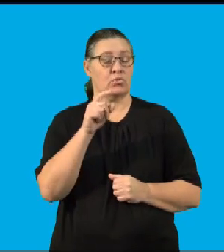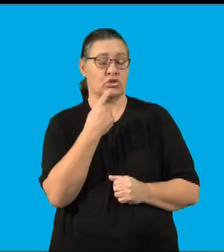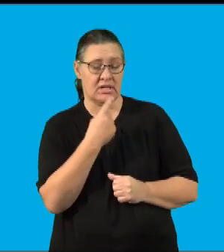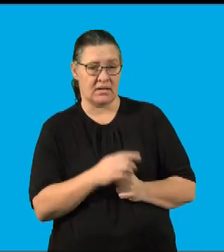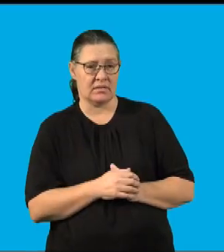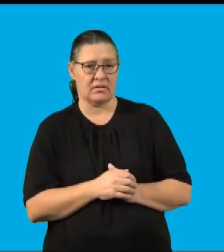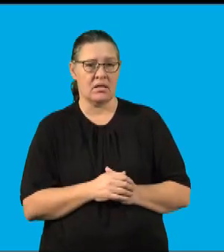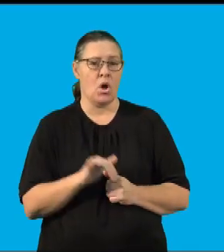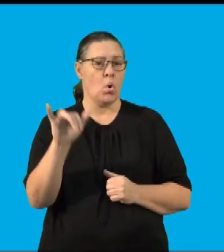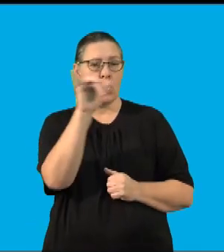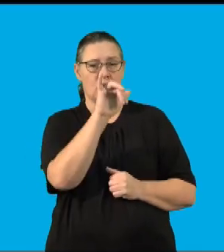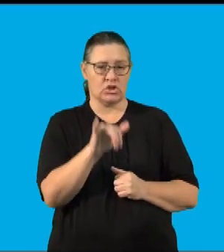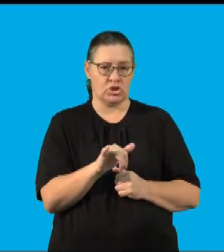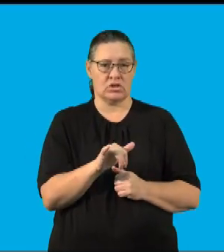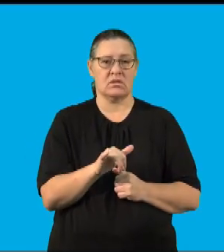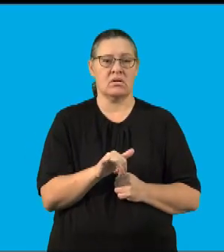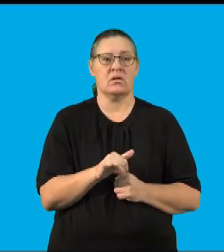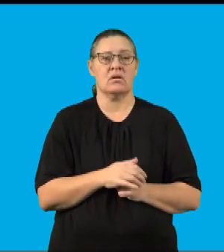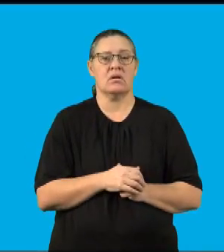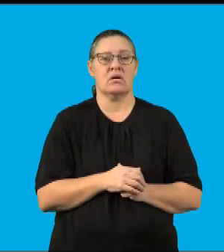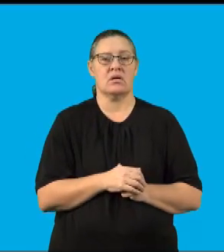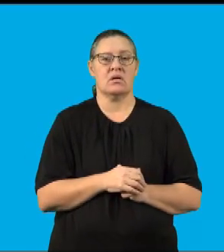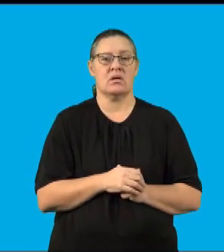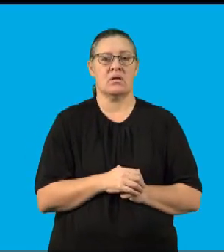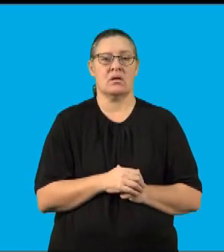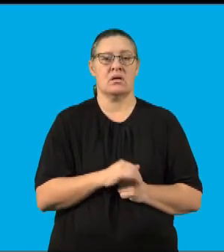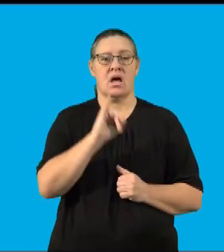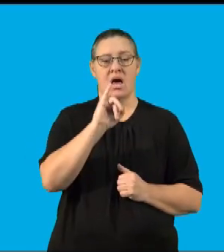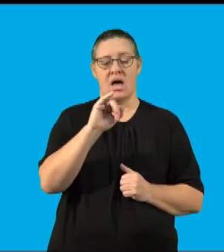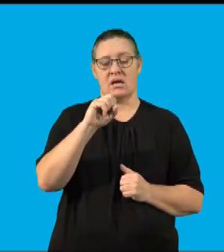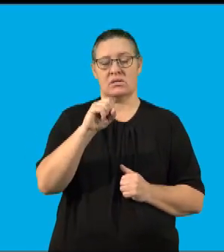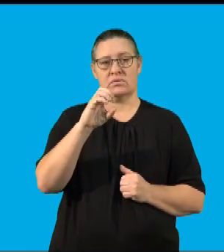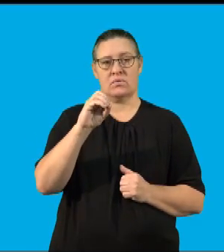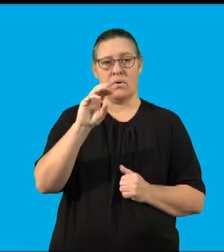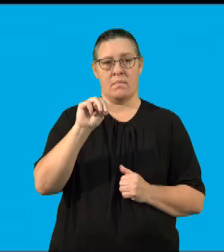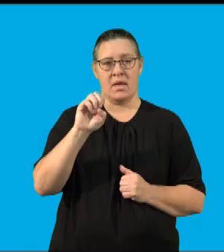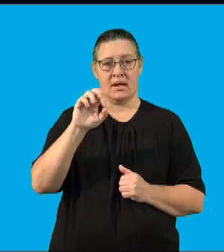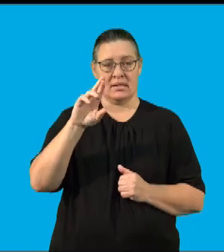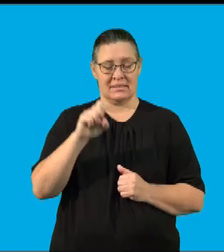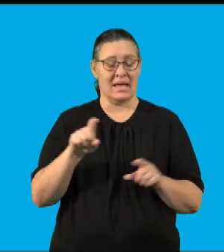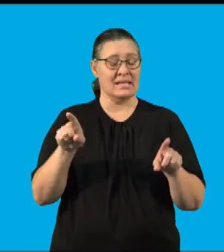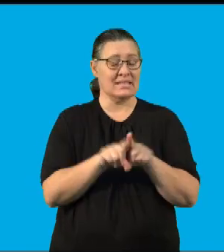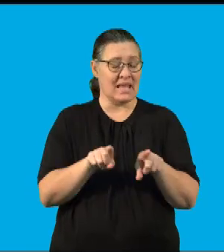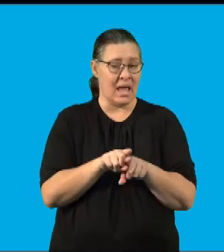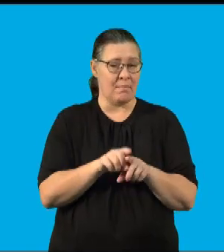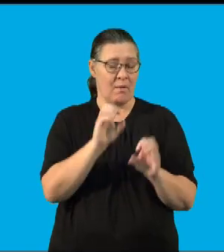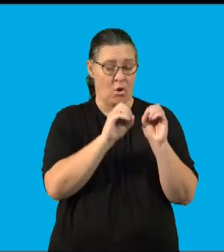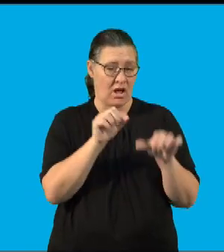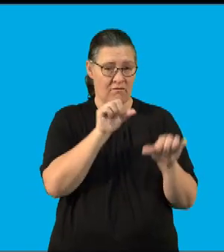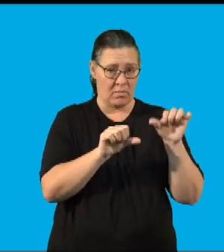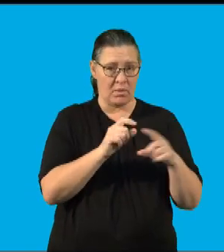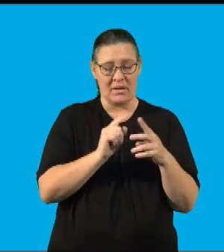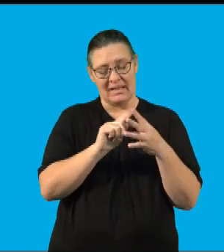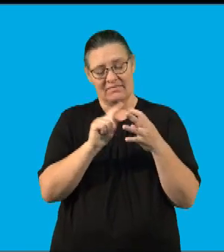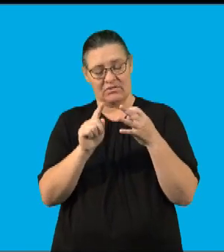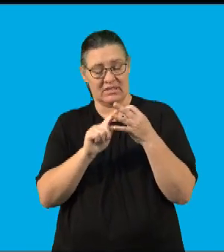The next question says, which one of the following isomers, remember, isomers, same molecular formula, but we can